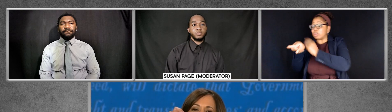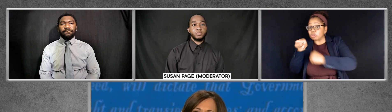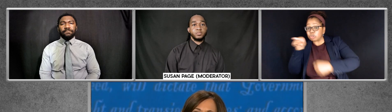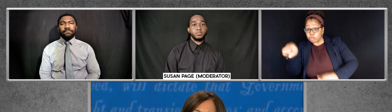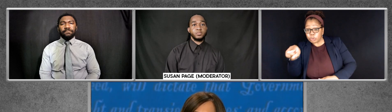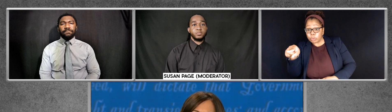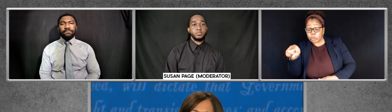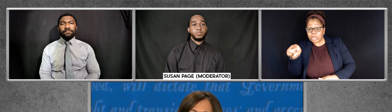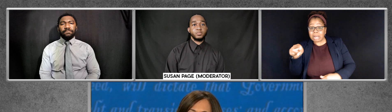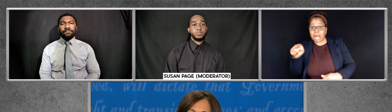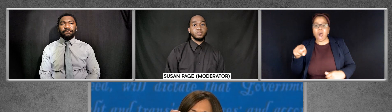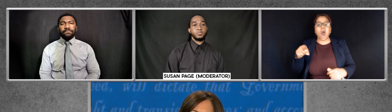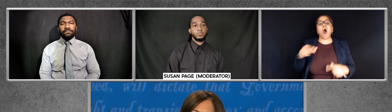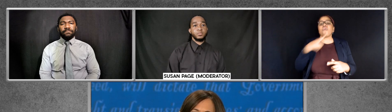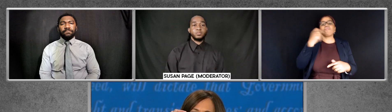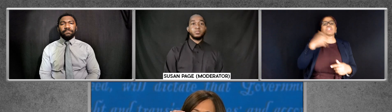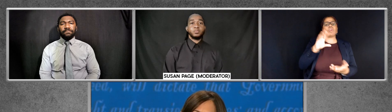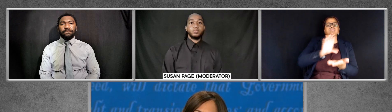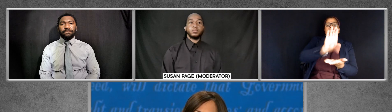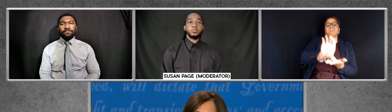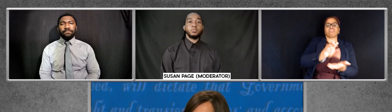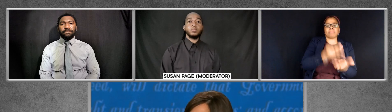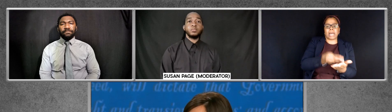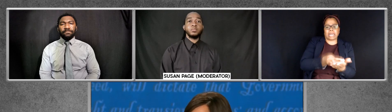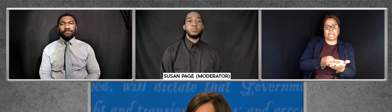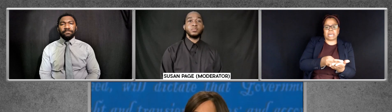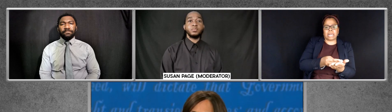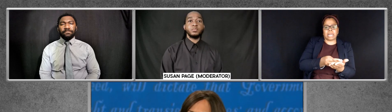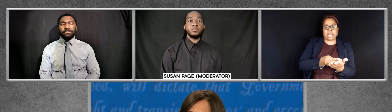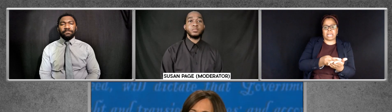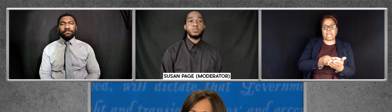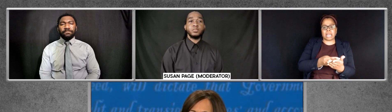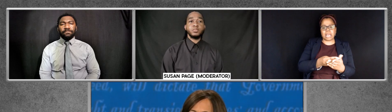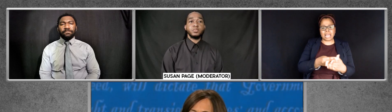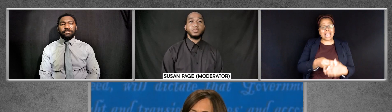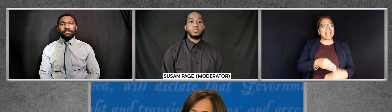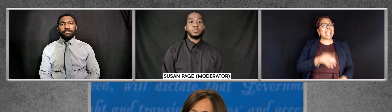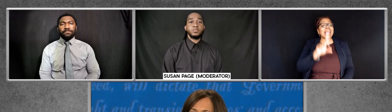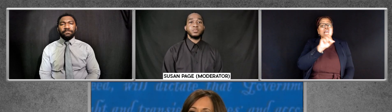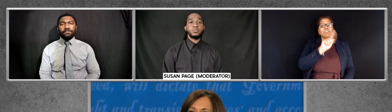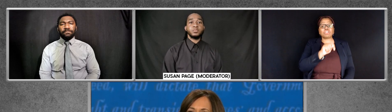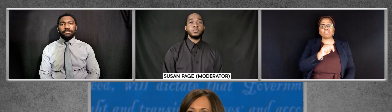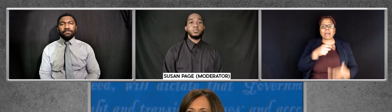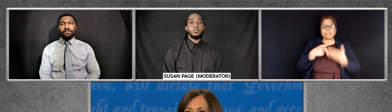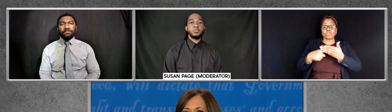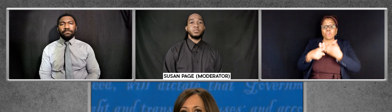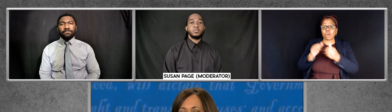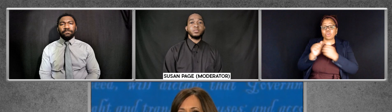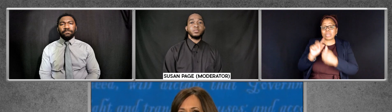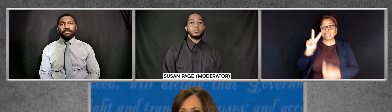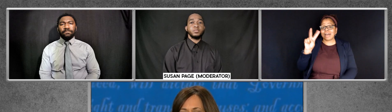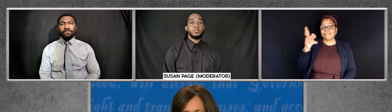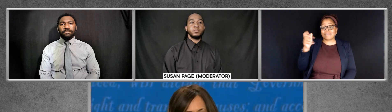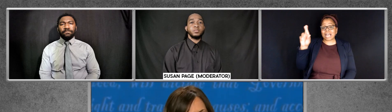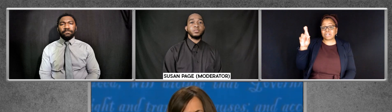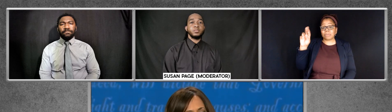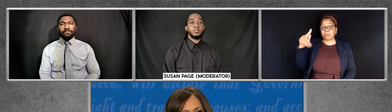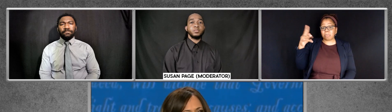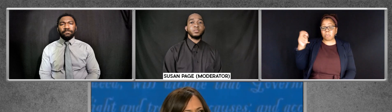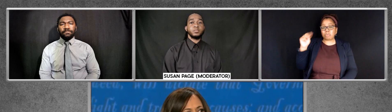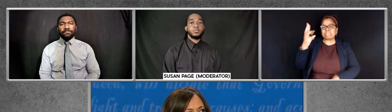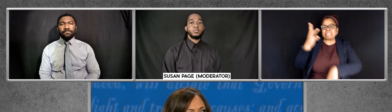And Donald Trump had talked at least 6 times to Vladimir Putin and never brought up the subject.